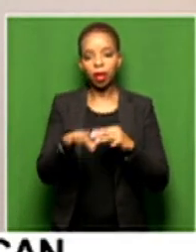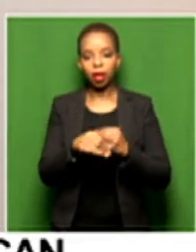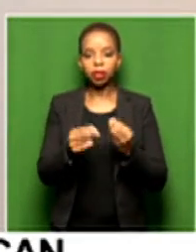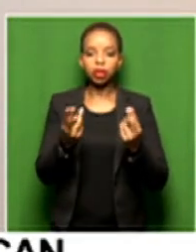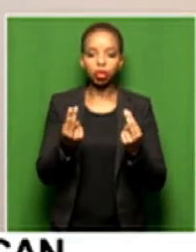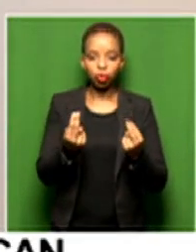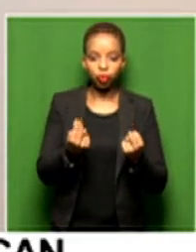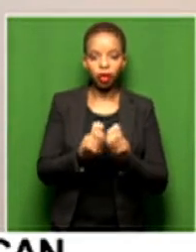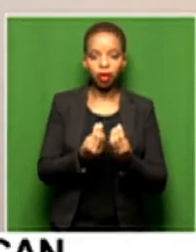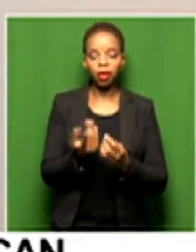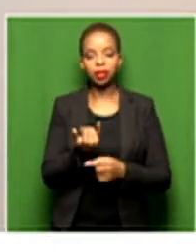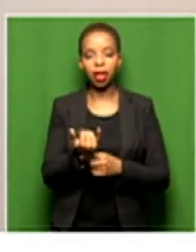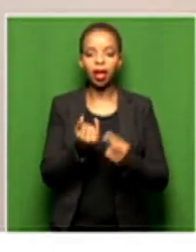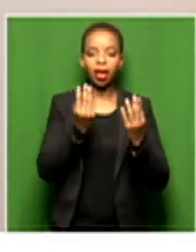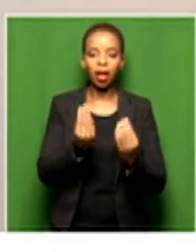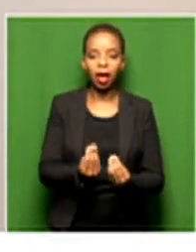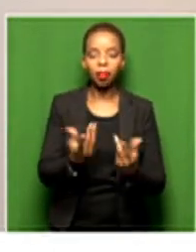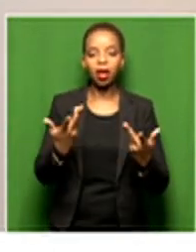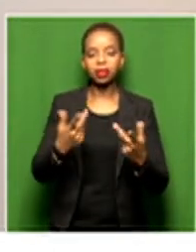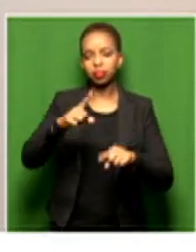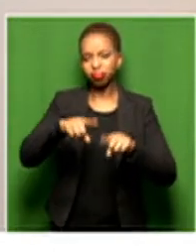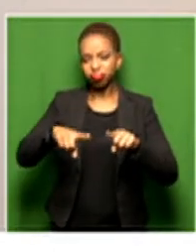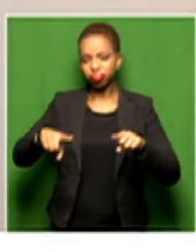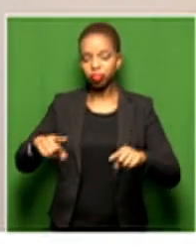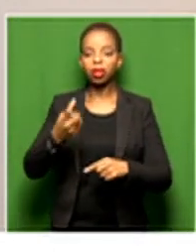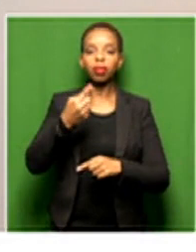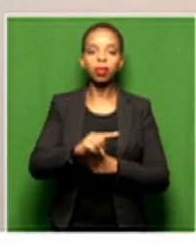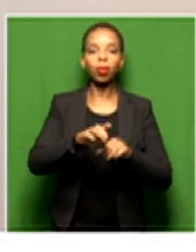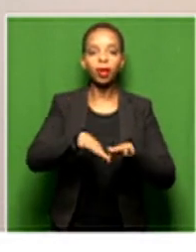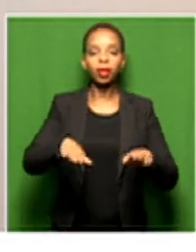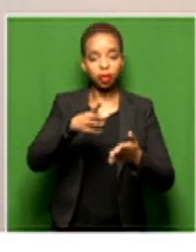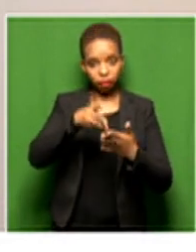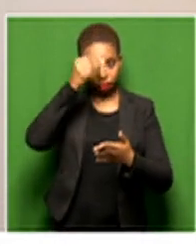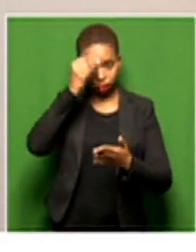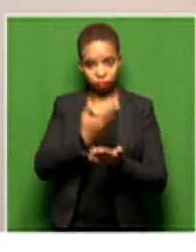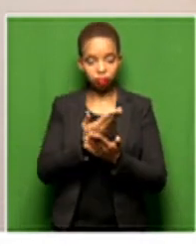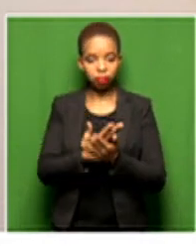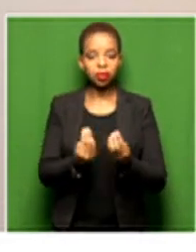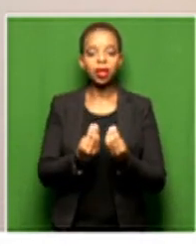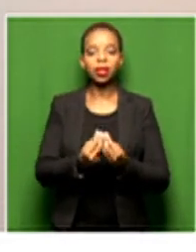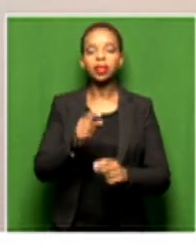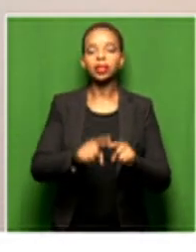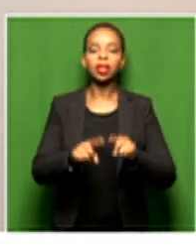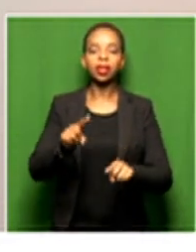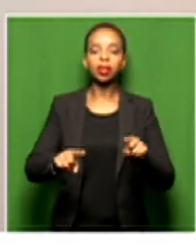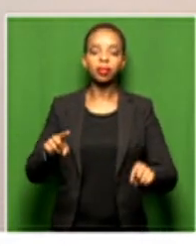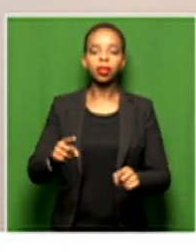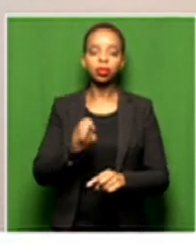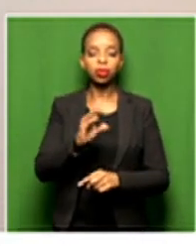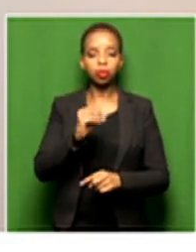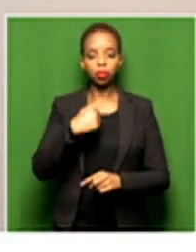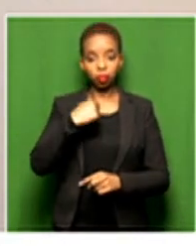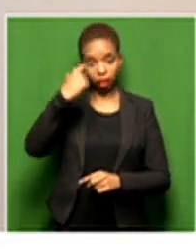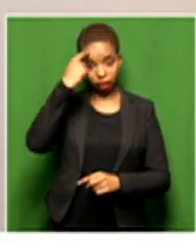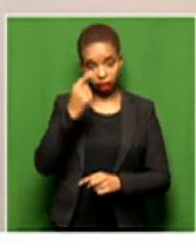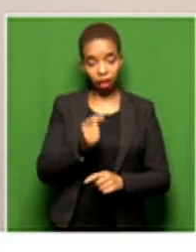adding numbers, so all sorts of different ranges so that the kids are able to learn different things. So I think the biggest feedback has been, can we get